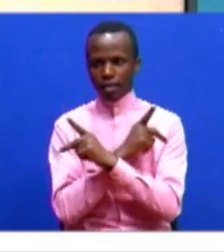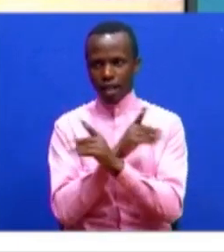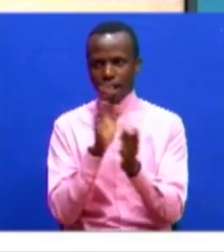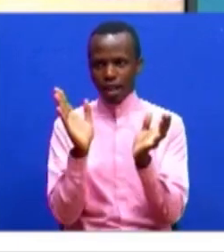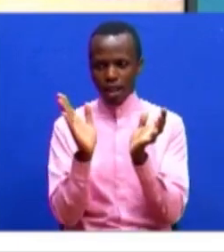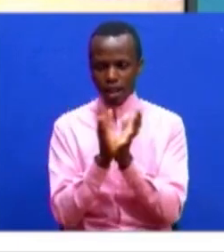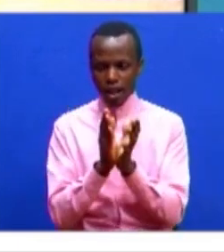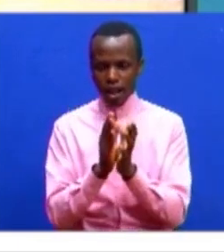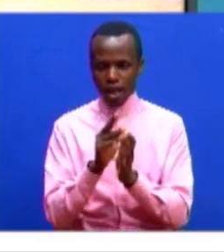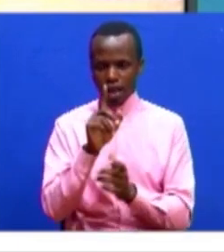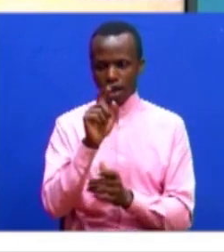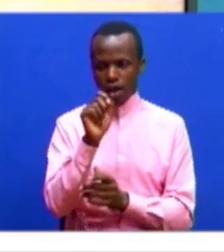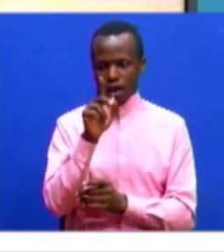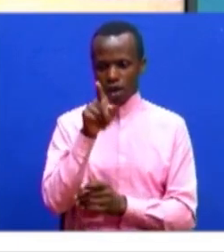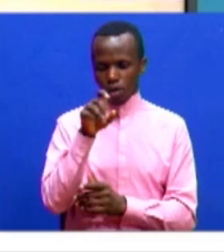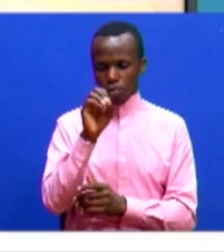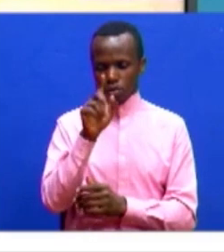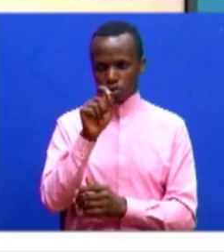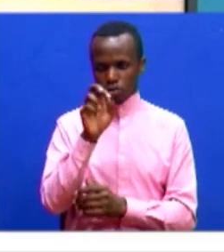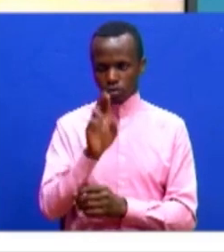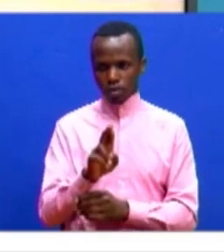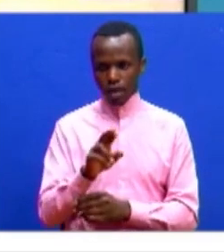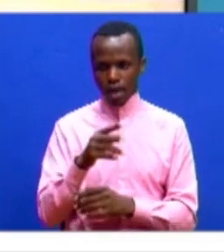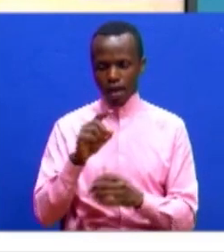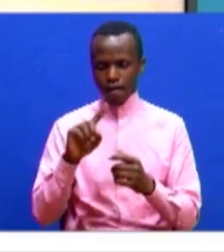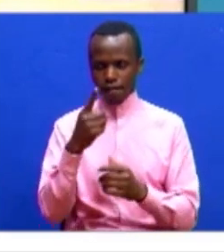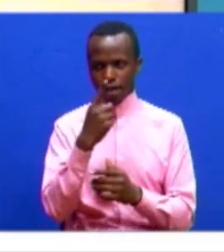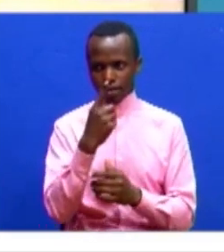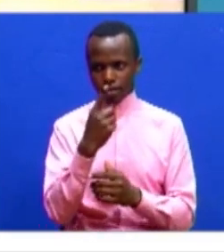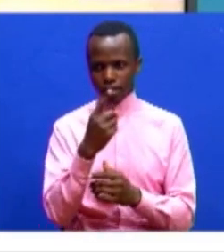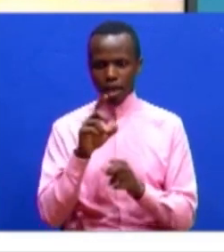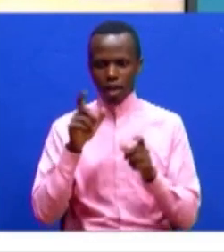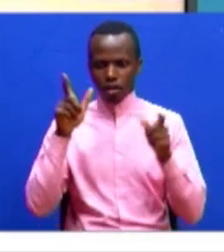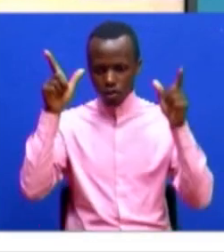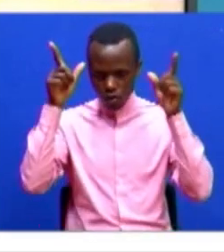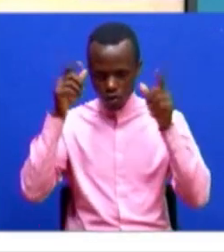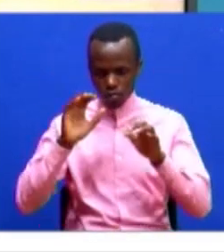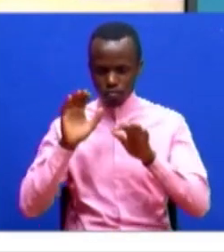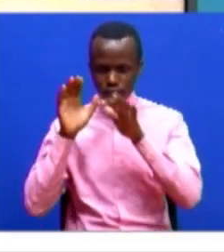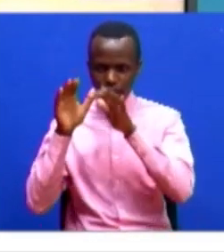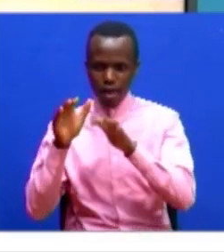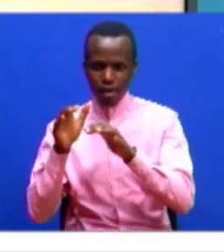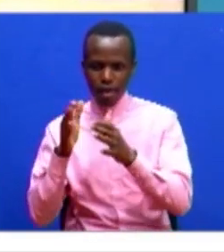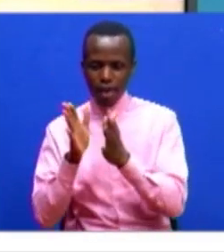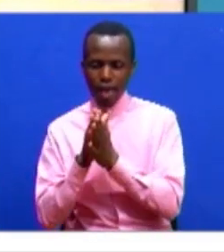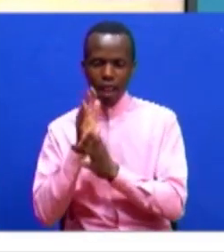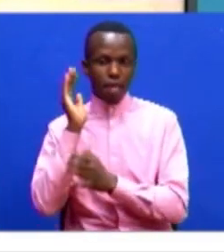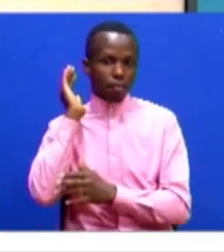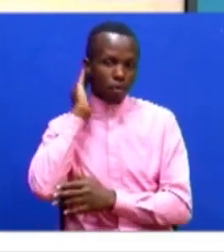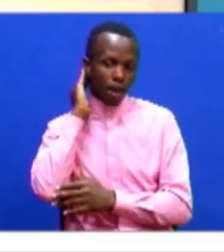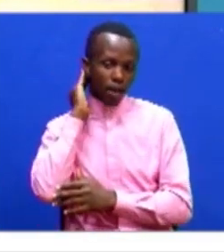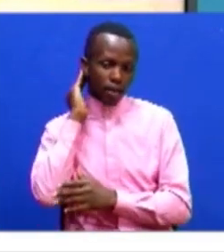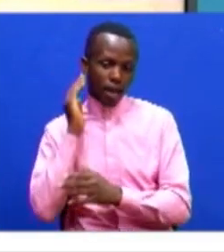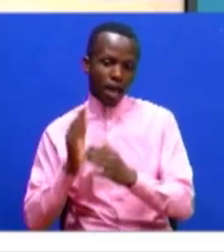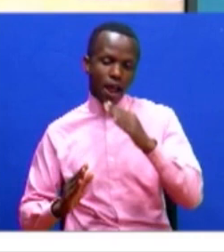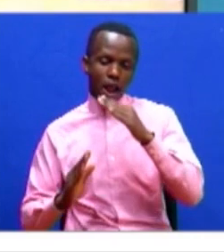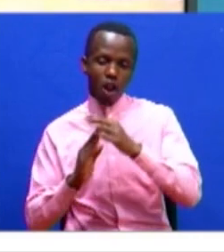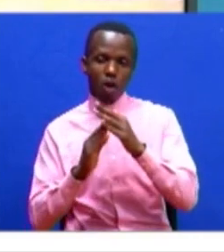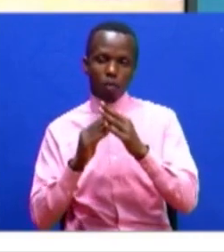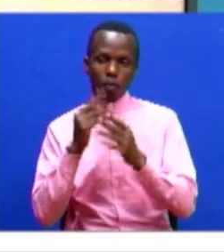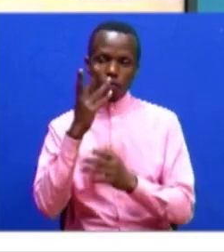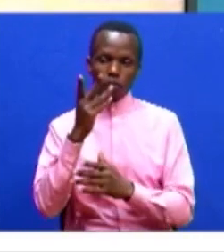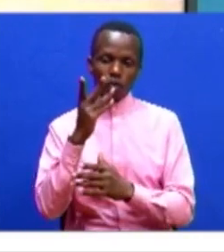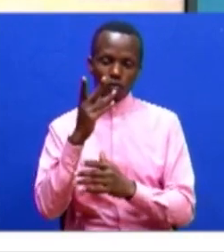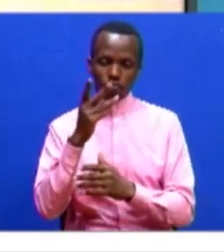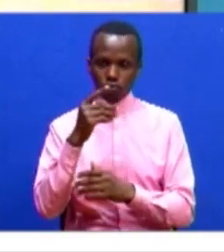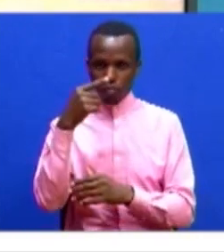lead the ranking with 16 points, followed by Gor Mahia and FKF debutants Muranga Seals, both on 12 points. The FKF Premier League